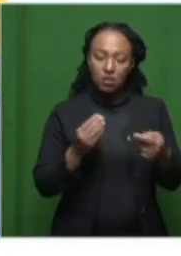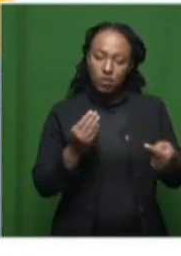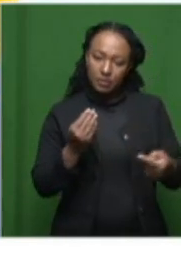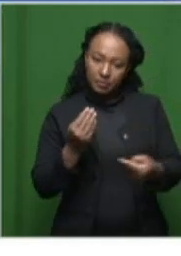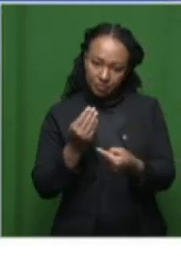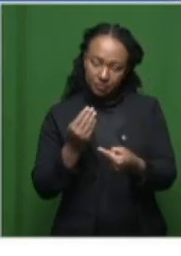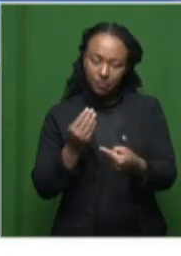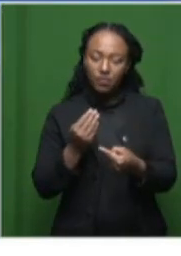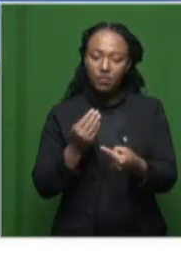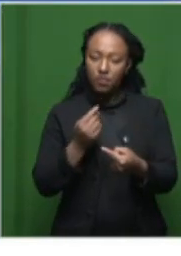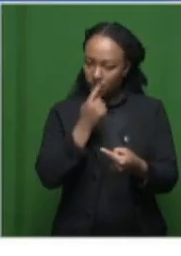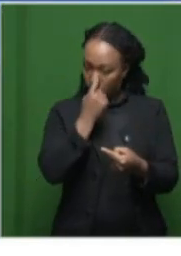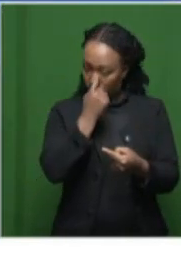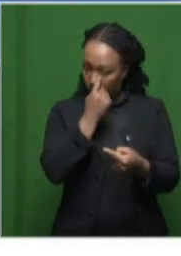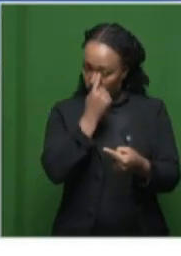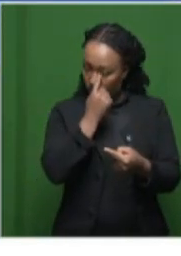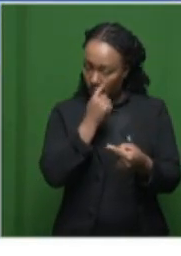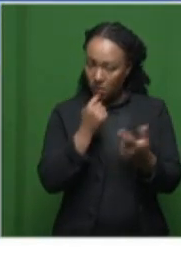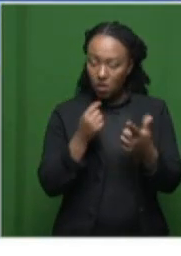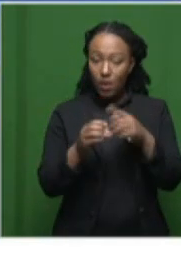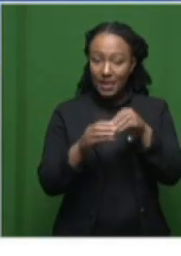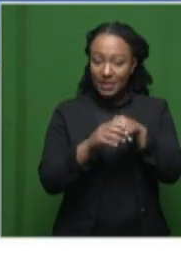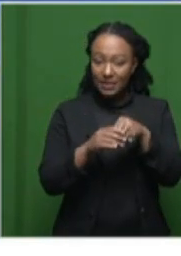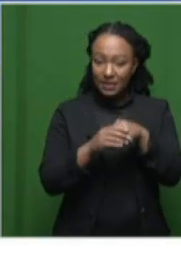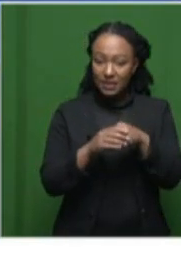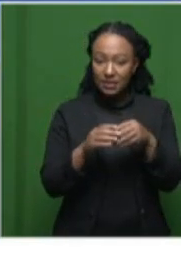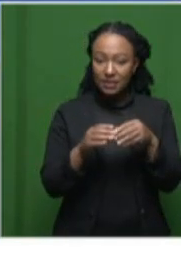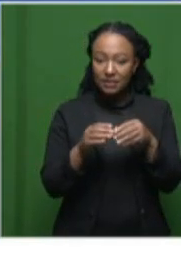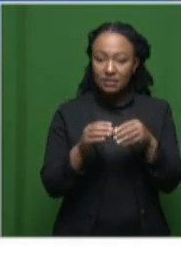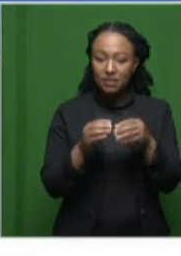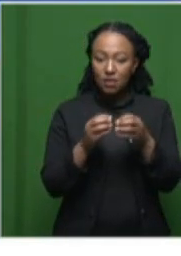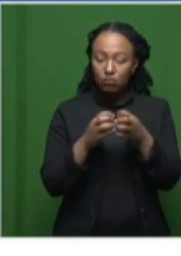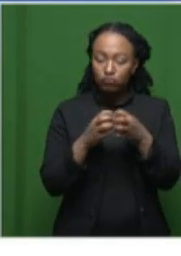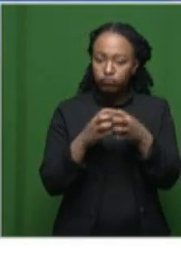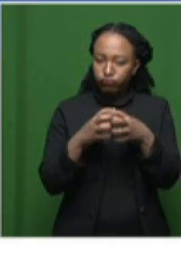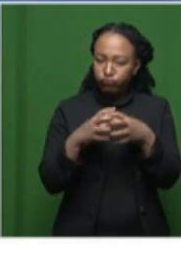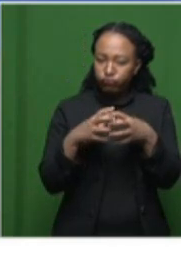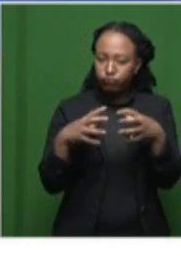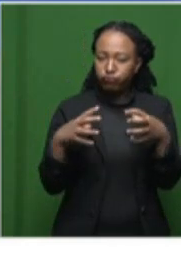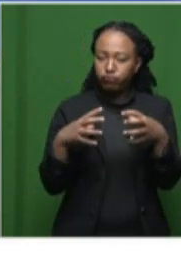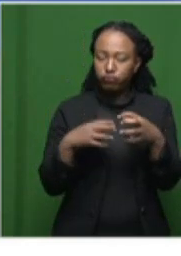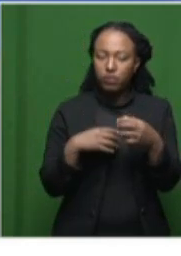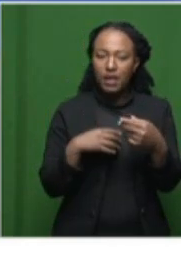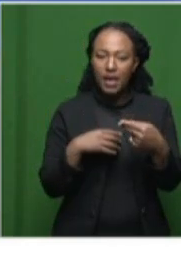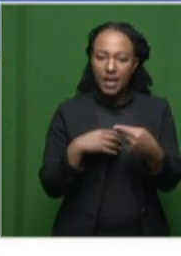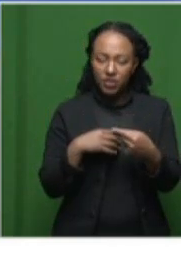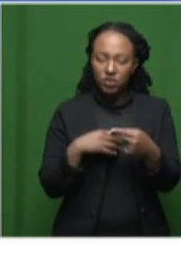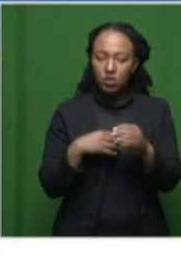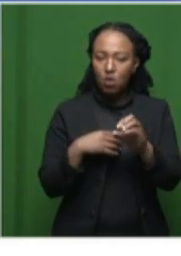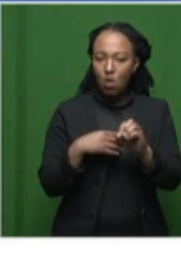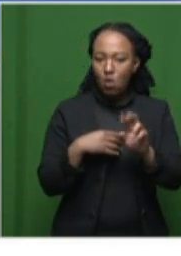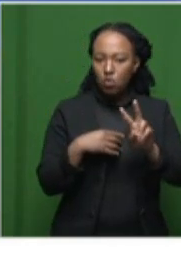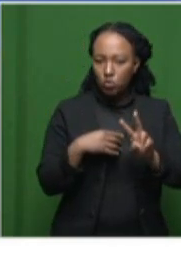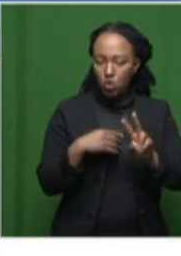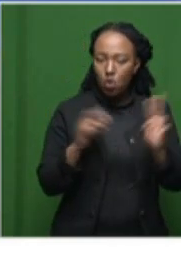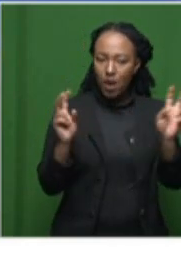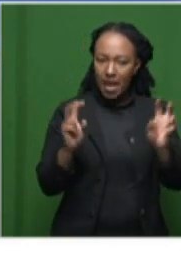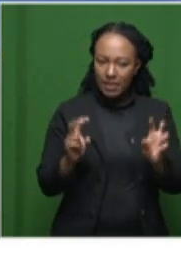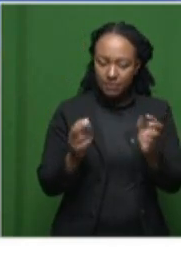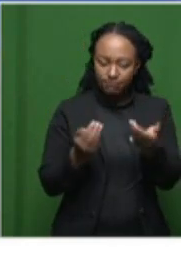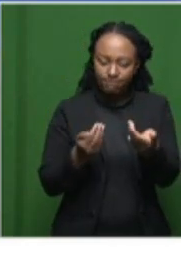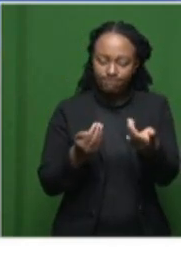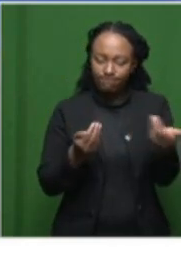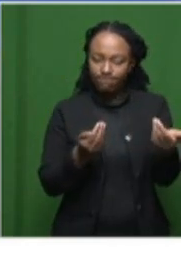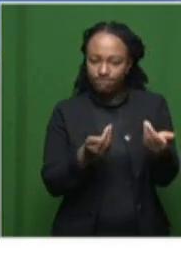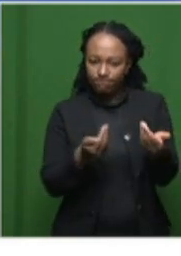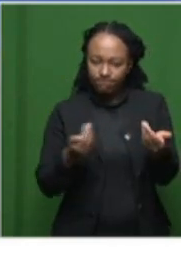And inside that little contraption that we have over there, it basically takes H2O with that electric current, separates it into